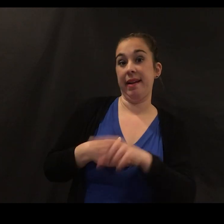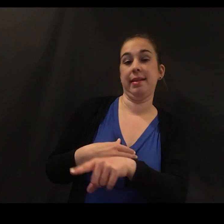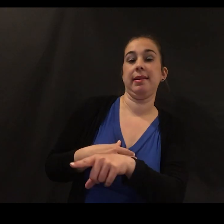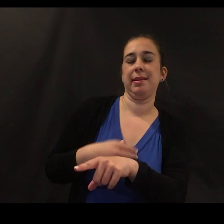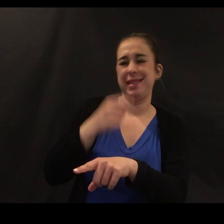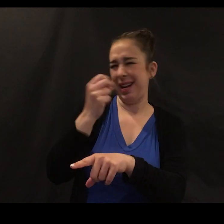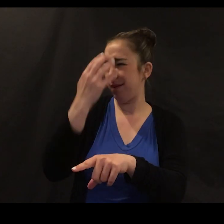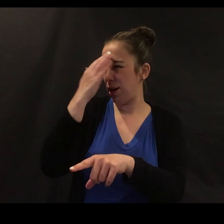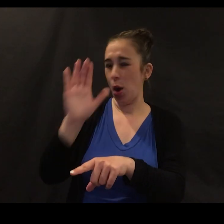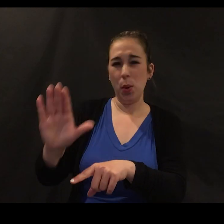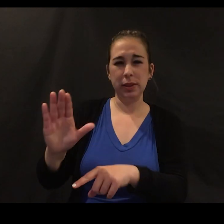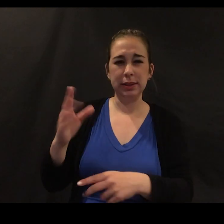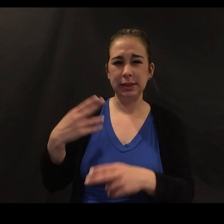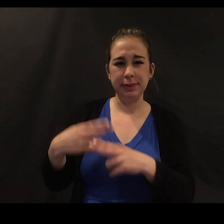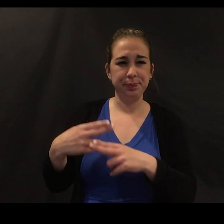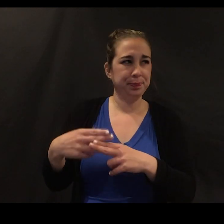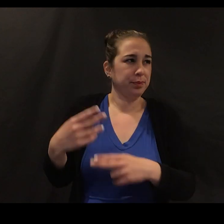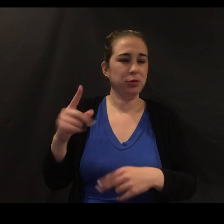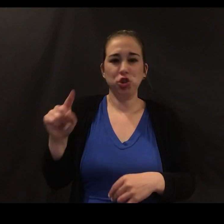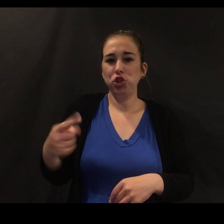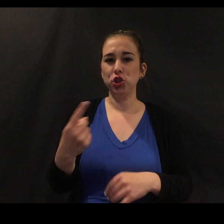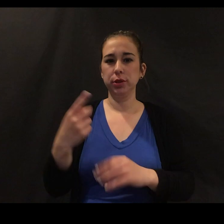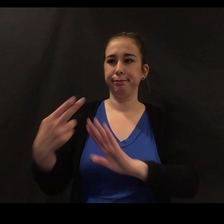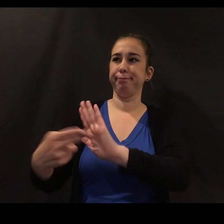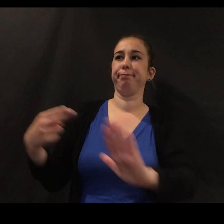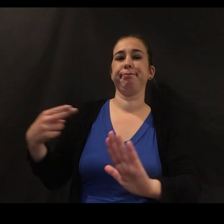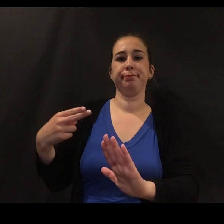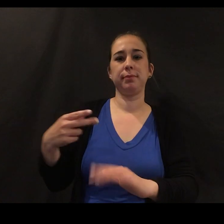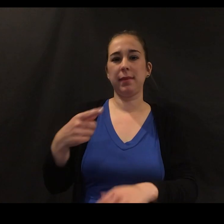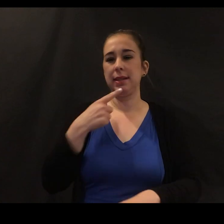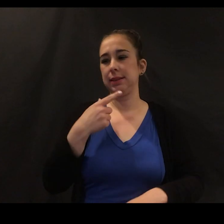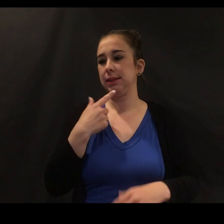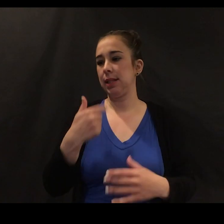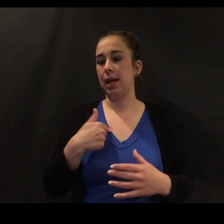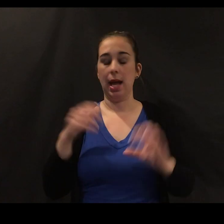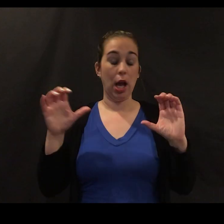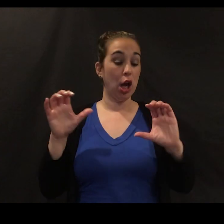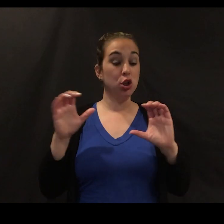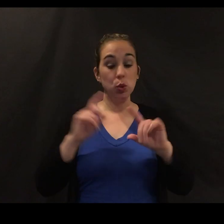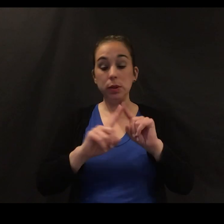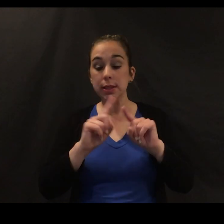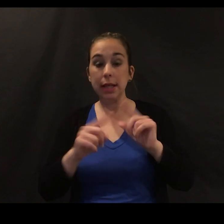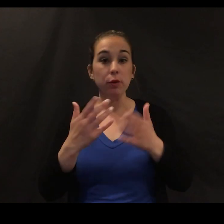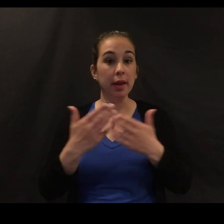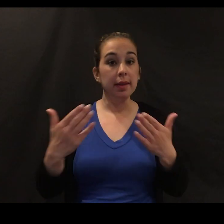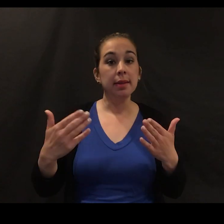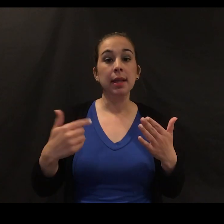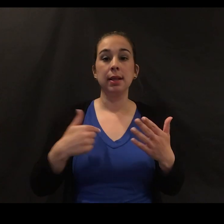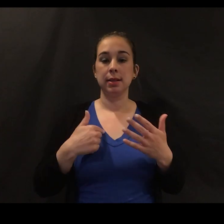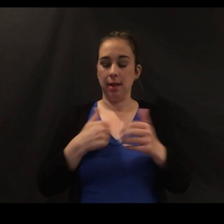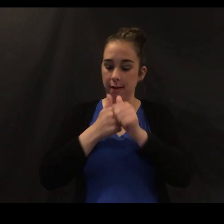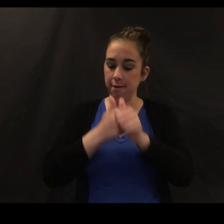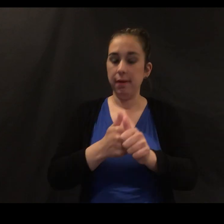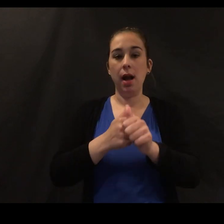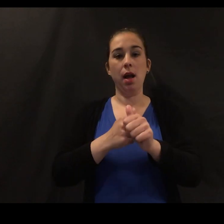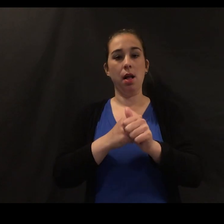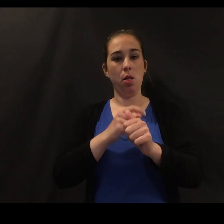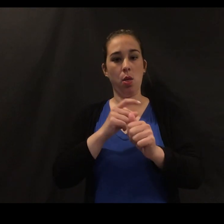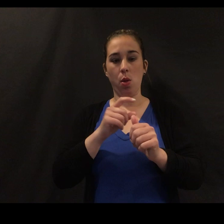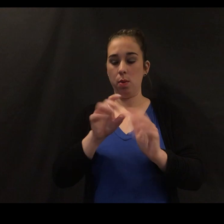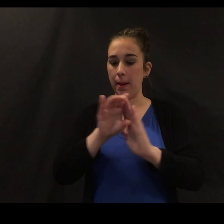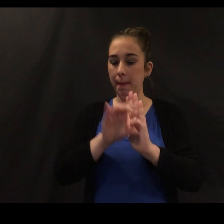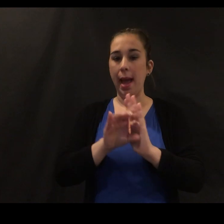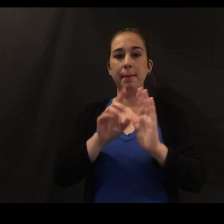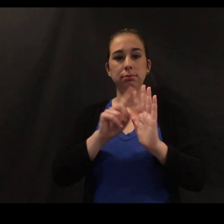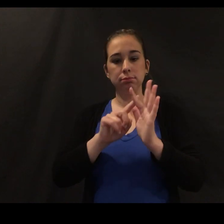over there other than what he labeled him to be. And he says, "You know, I do all these different things and keep all these commandments, and aren't you really blessed to have me,